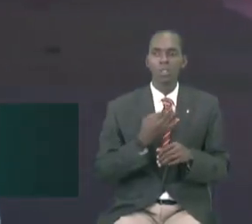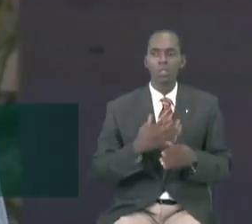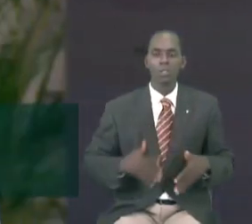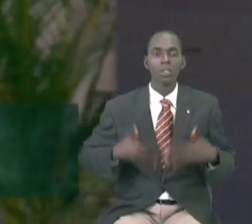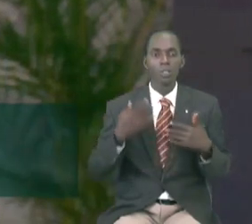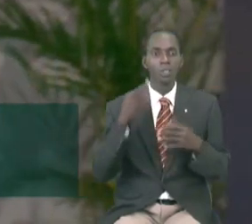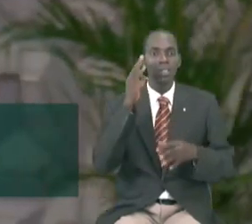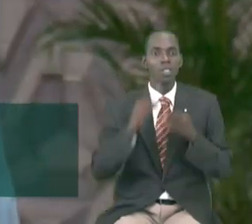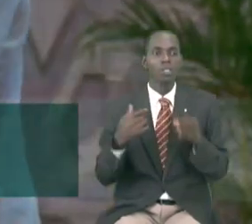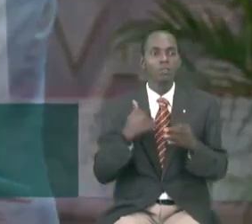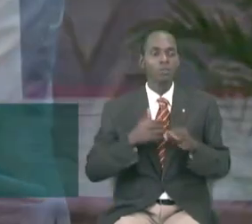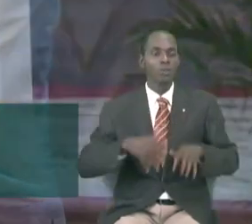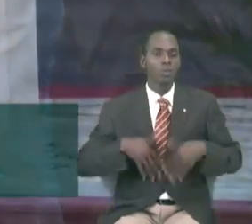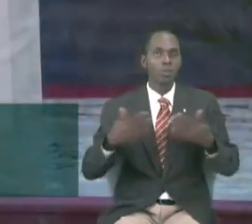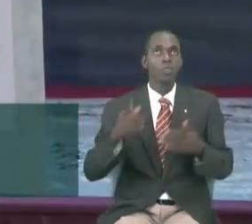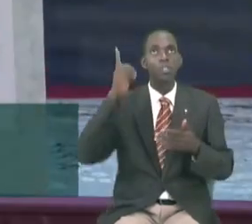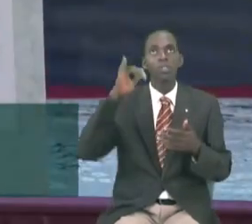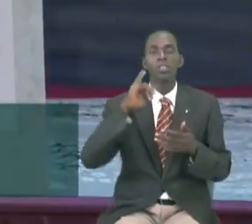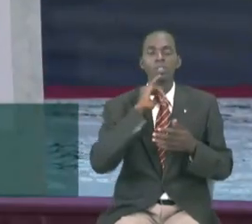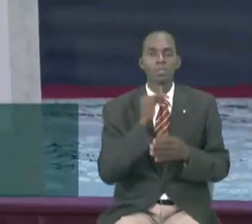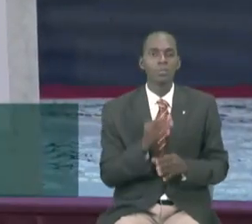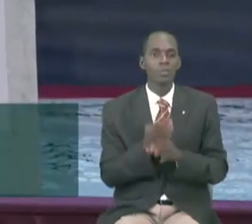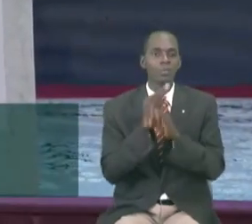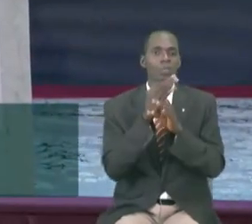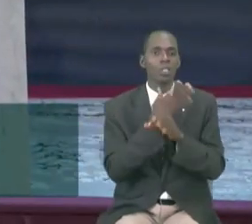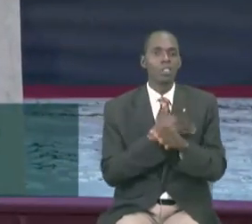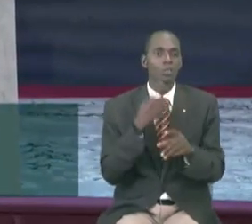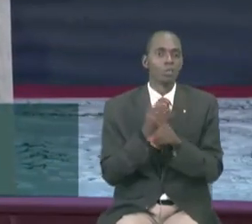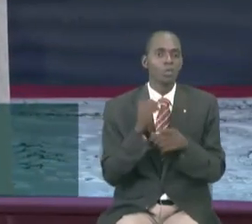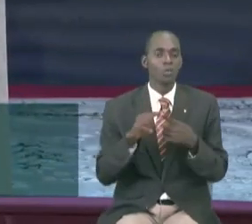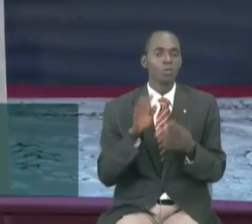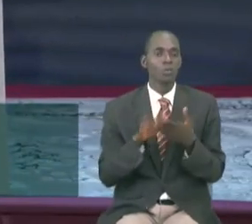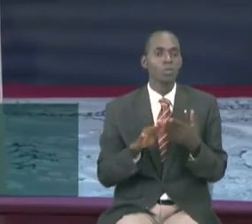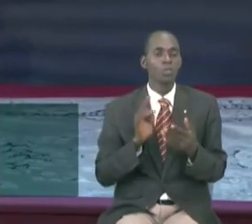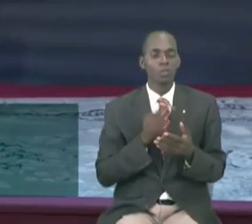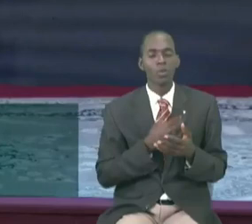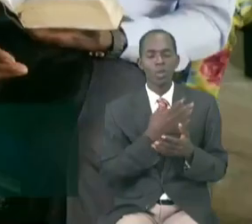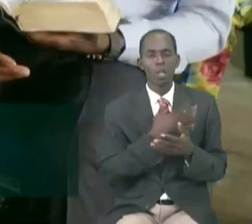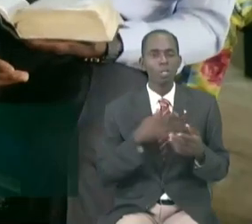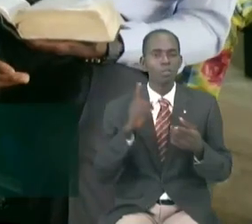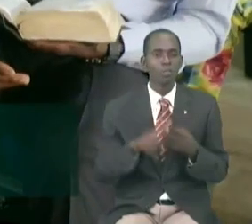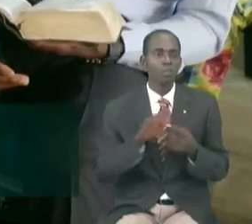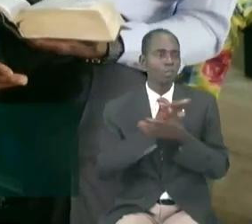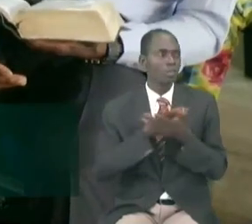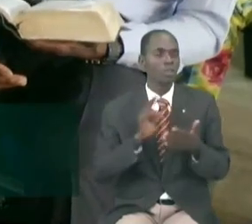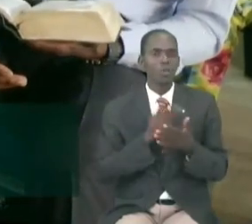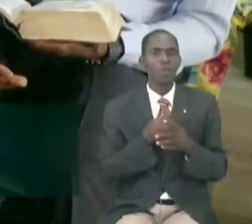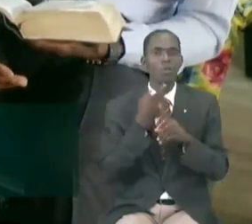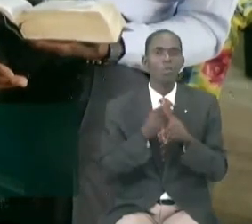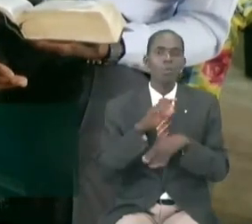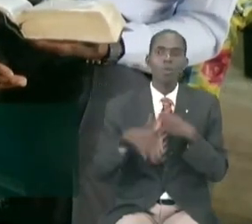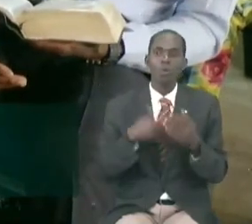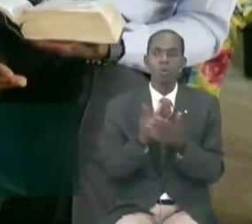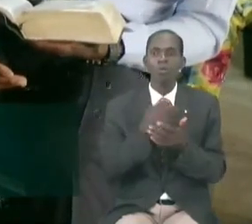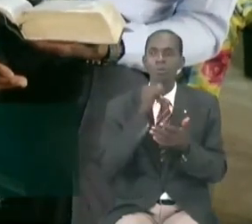from all unrighteousness. He will do it. I said he will do it. When